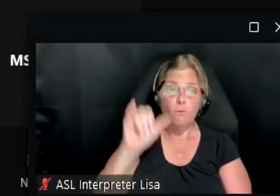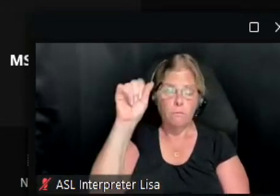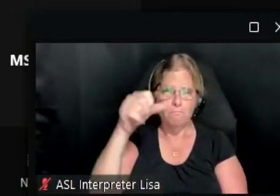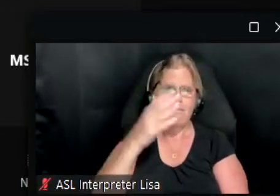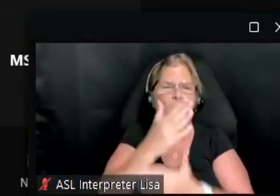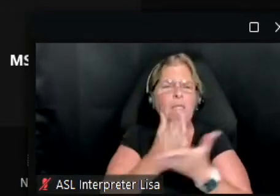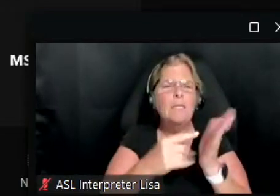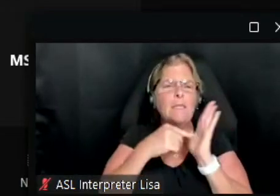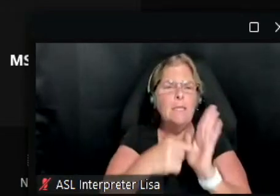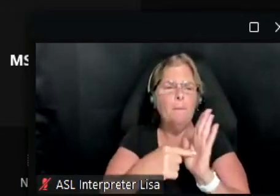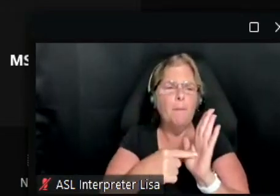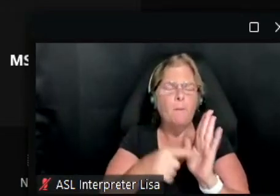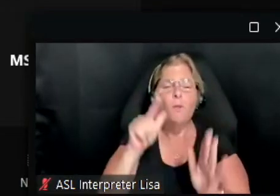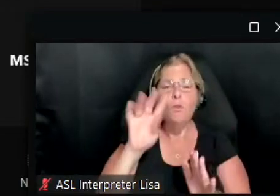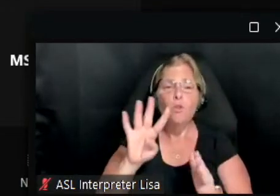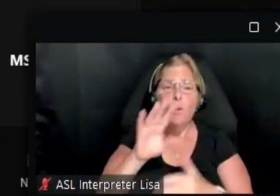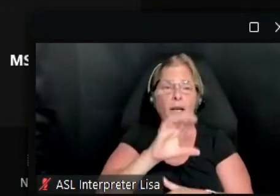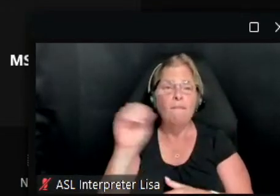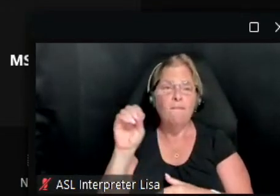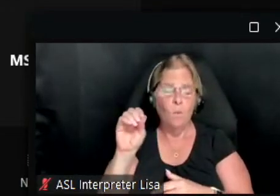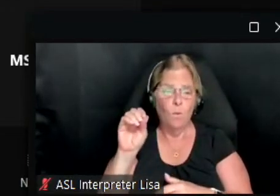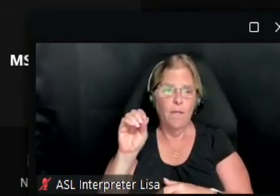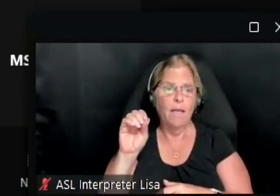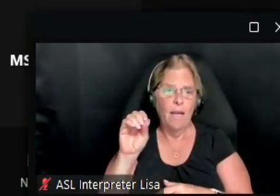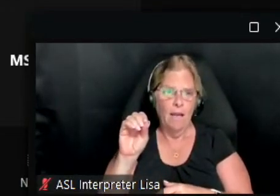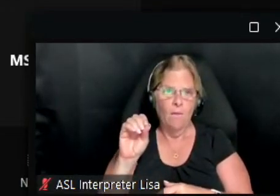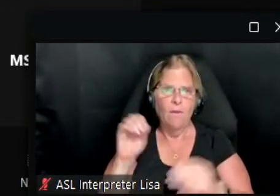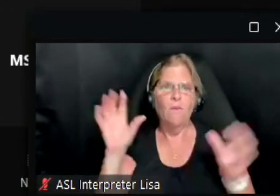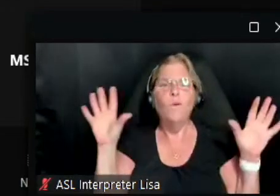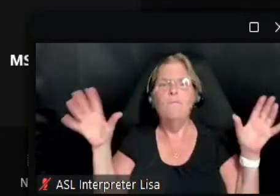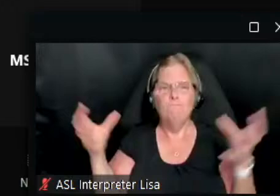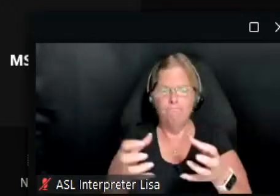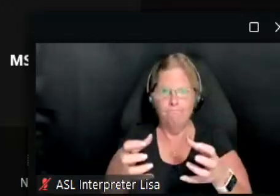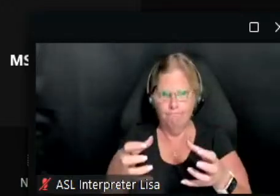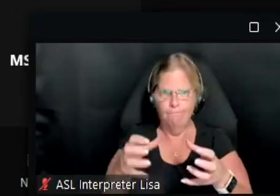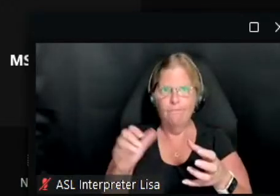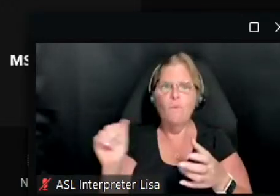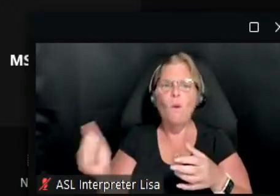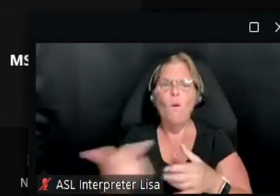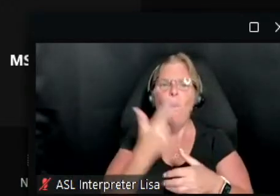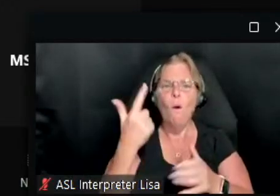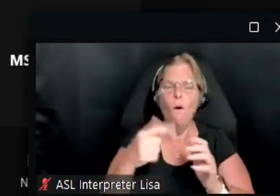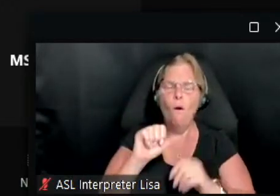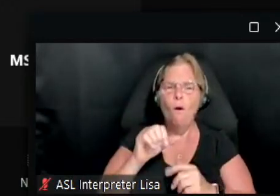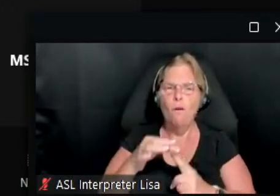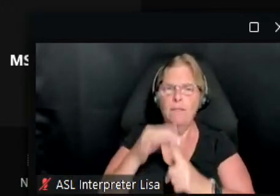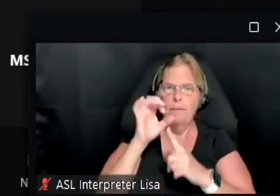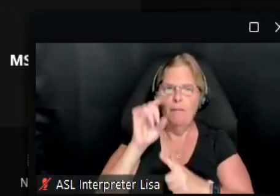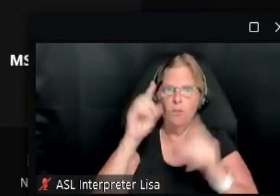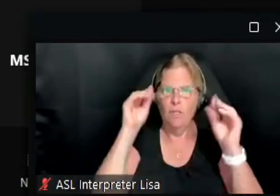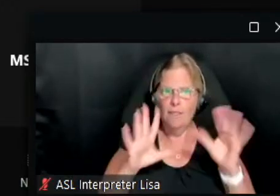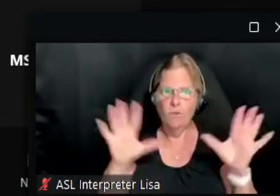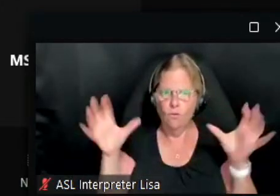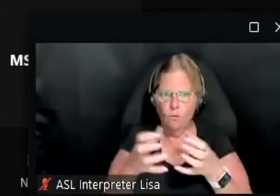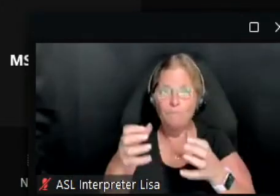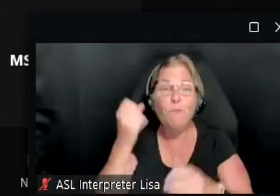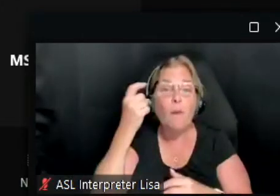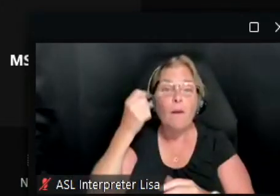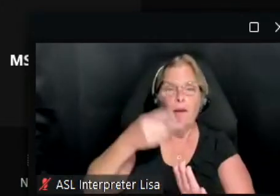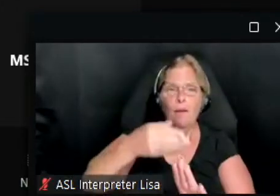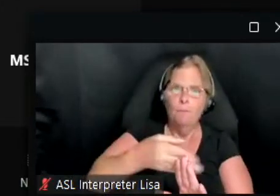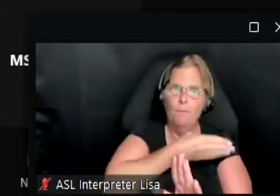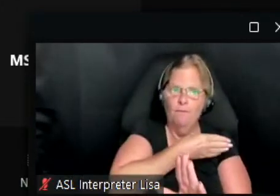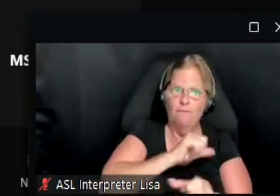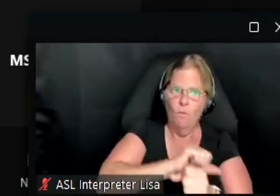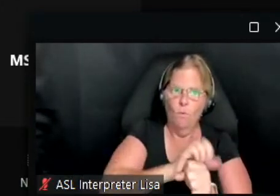all the 24 counties. We have representation of special education service providers from across the state before COVID that met and